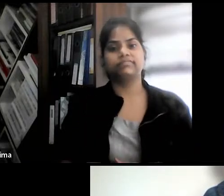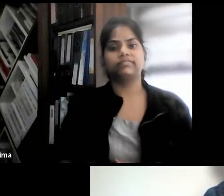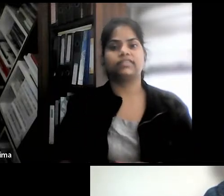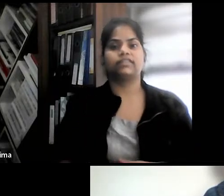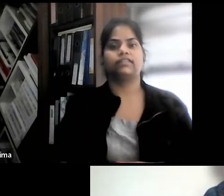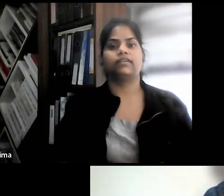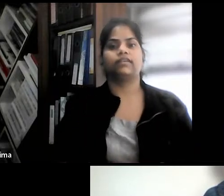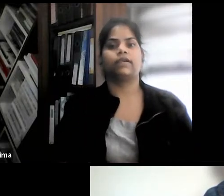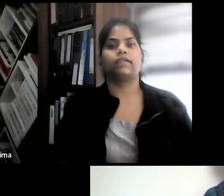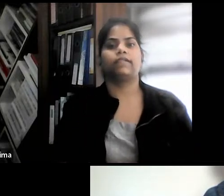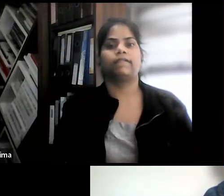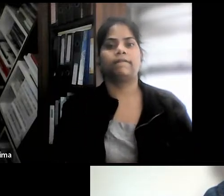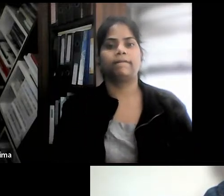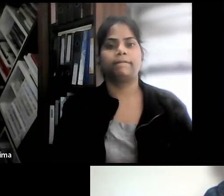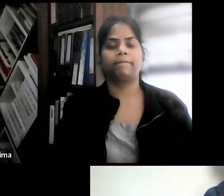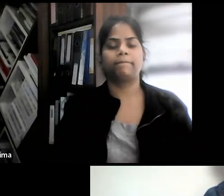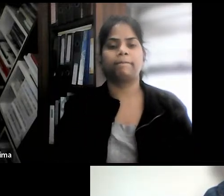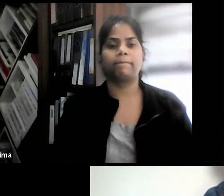And